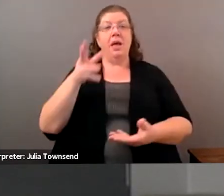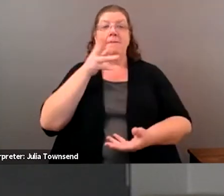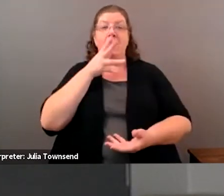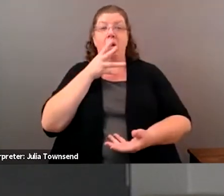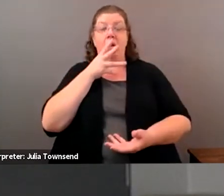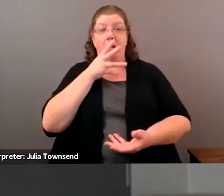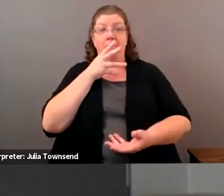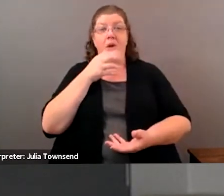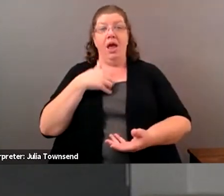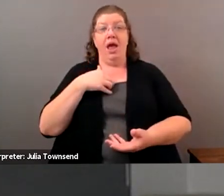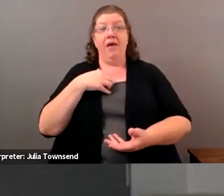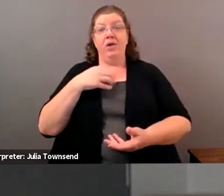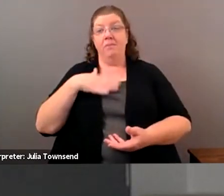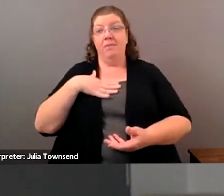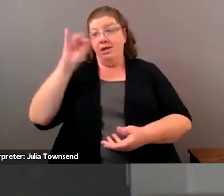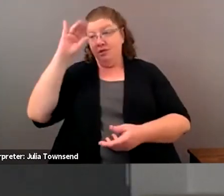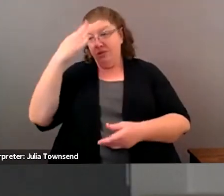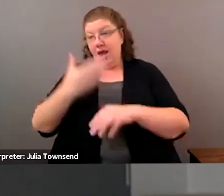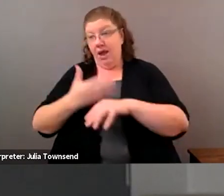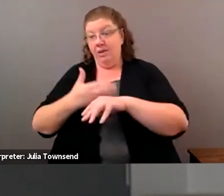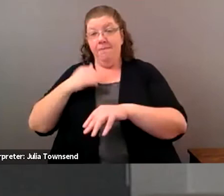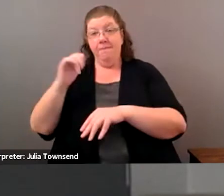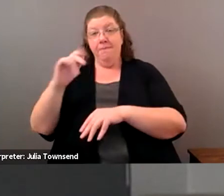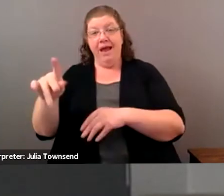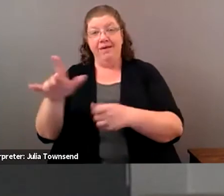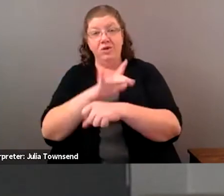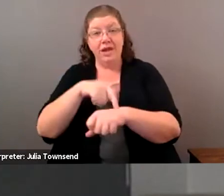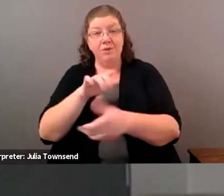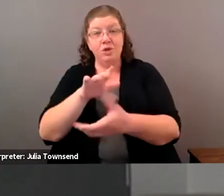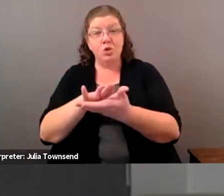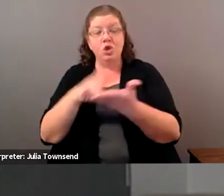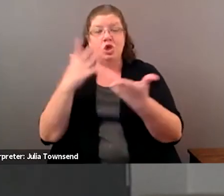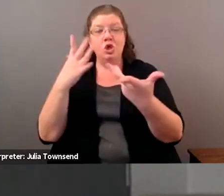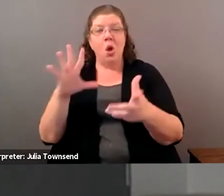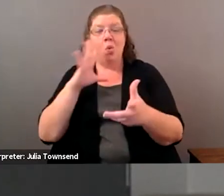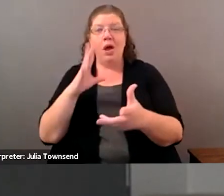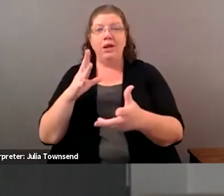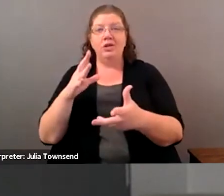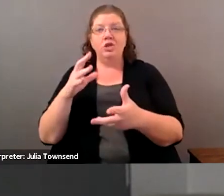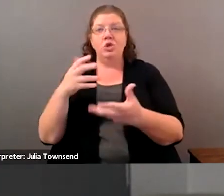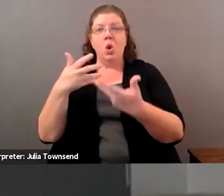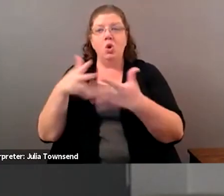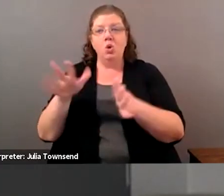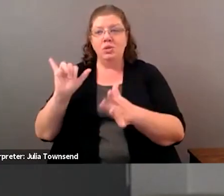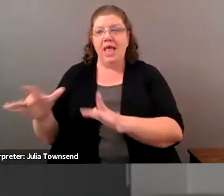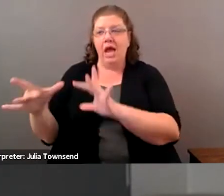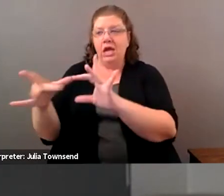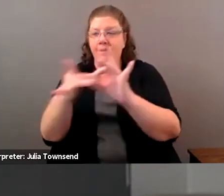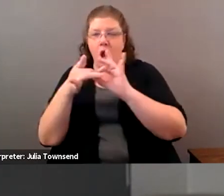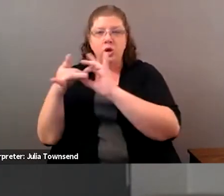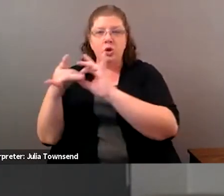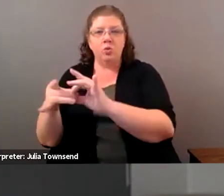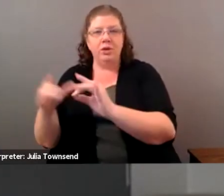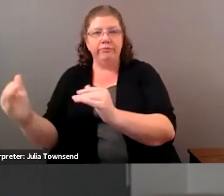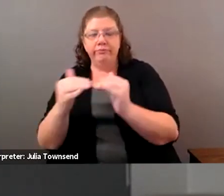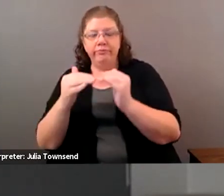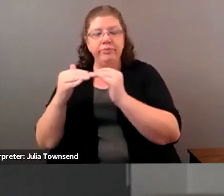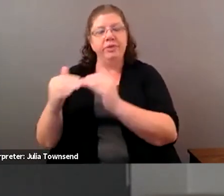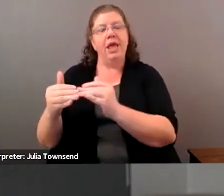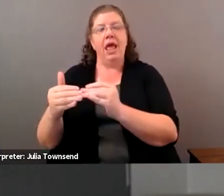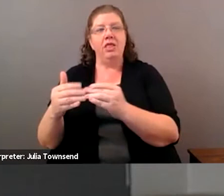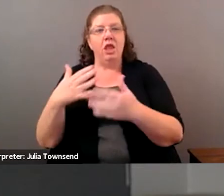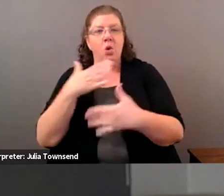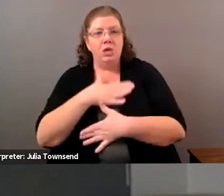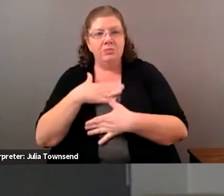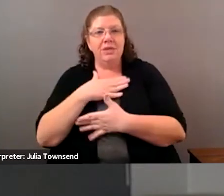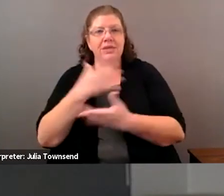full time in school. How just you don't want to lose that camaraderie and all the enrichment that's now happening face to